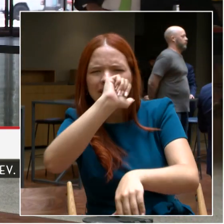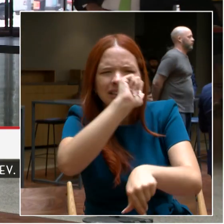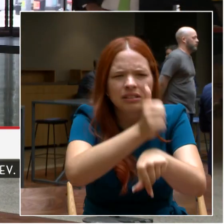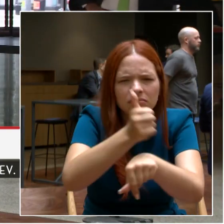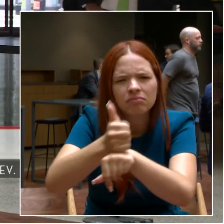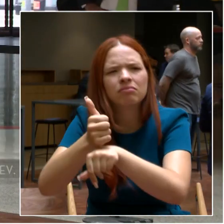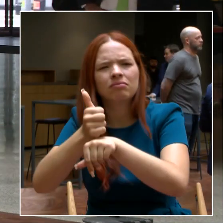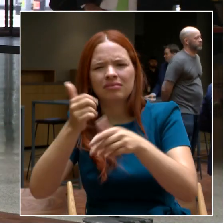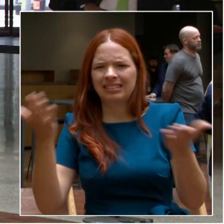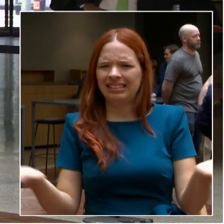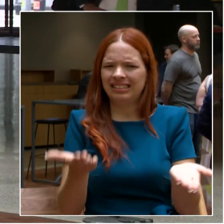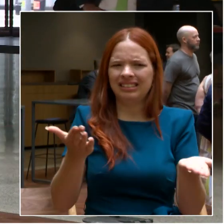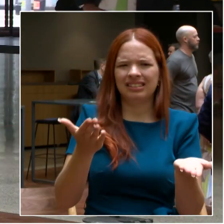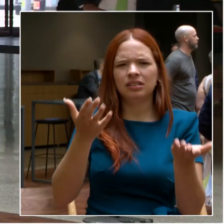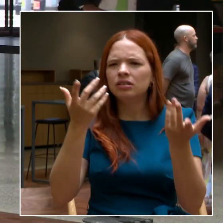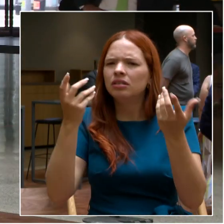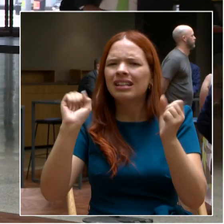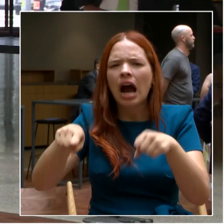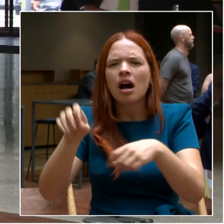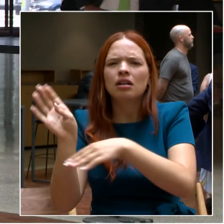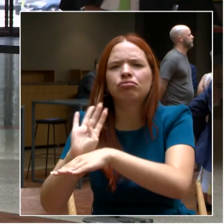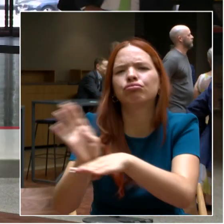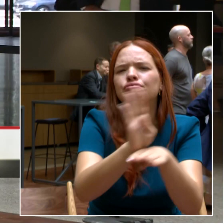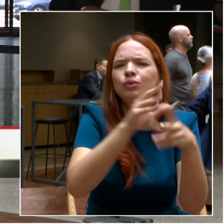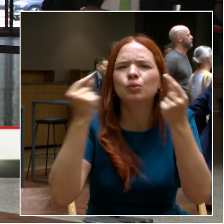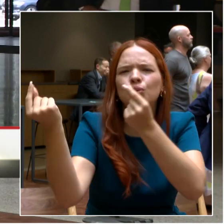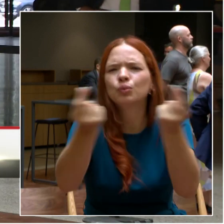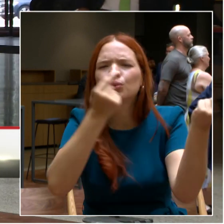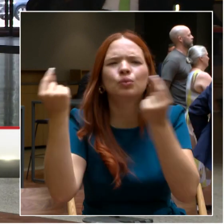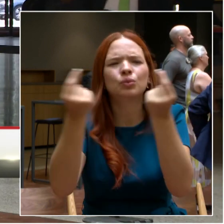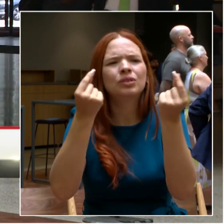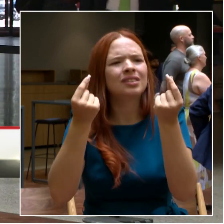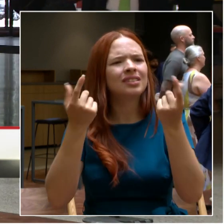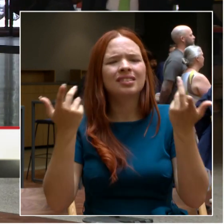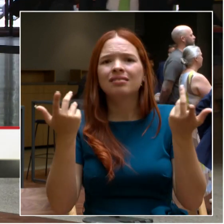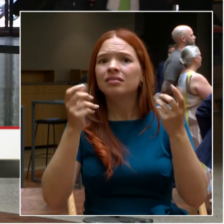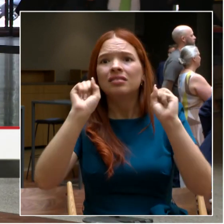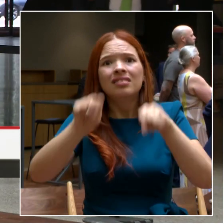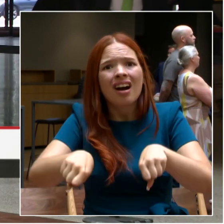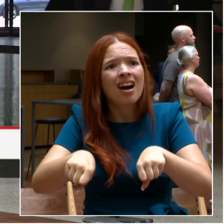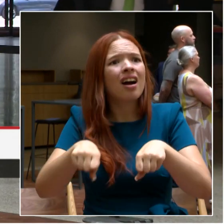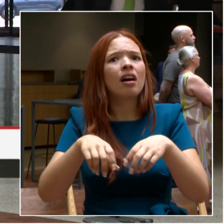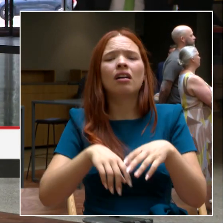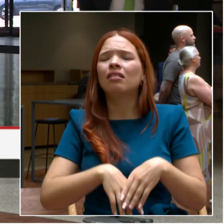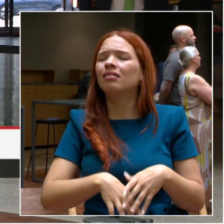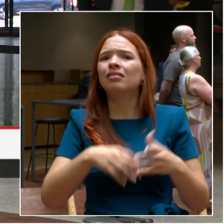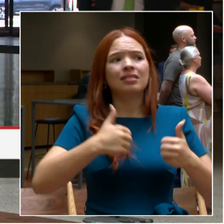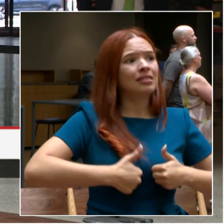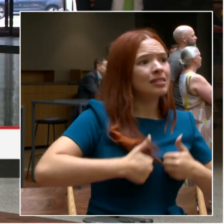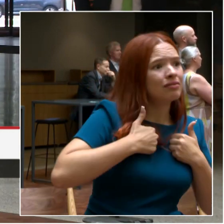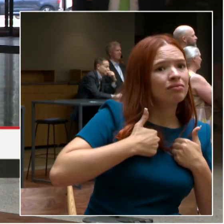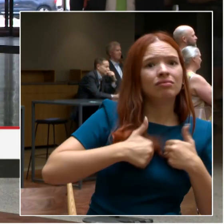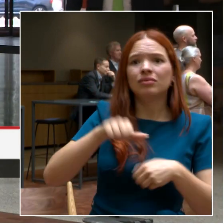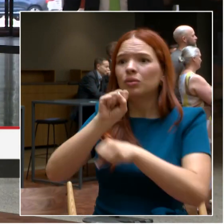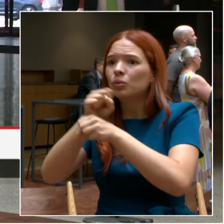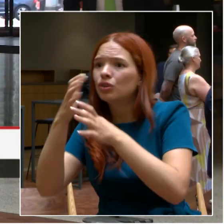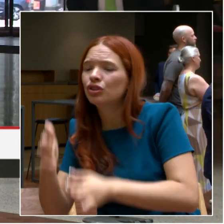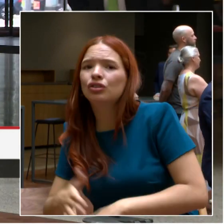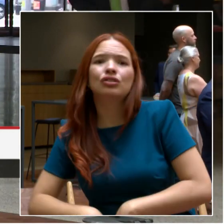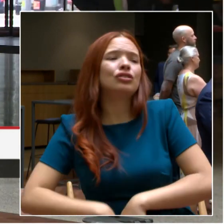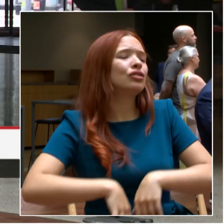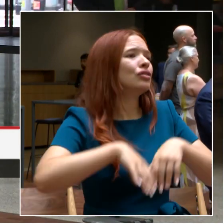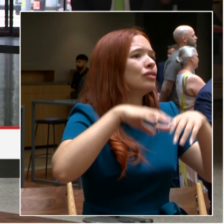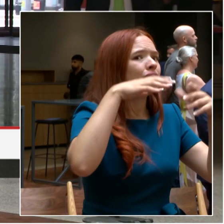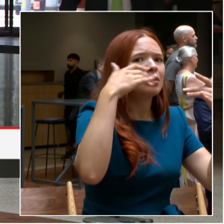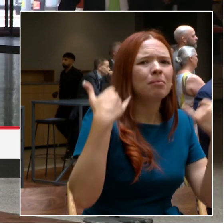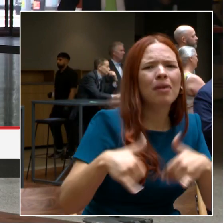a place where people want to live, work, and play, and making sure that we maintain sustainability. So